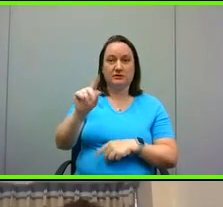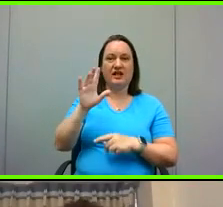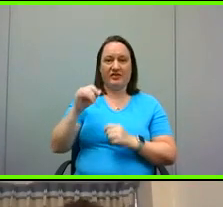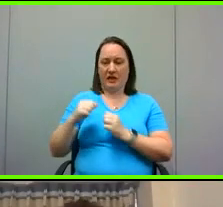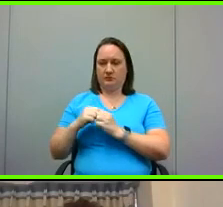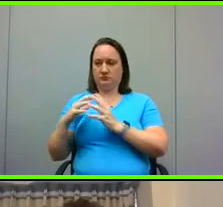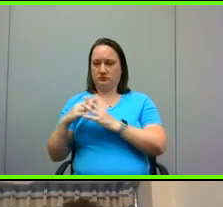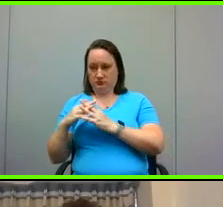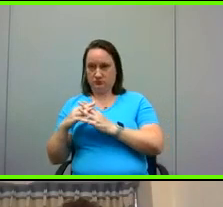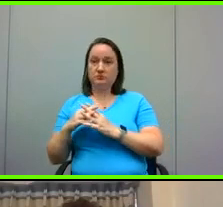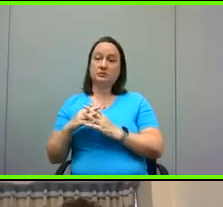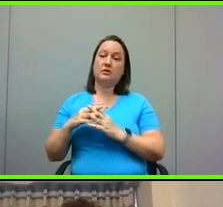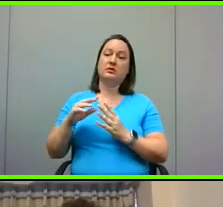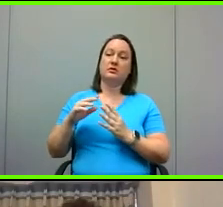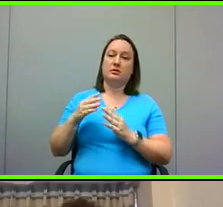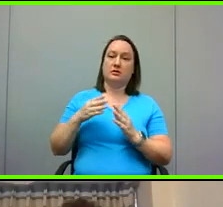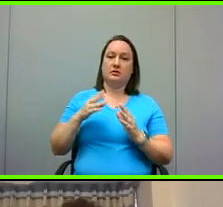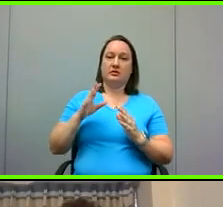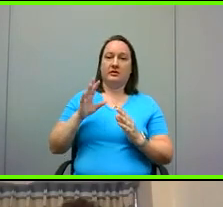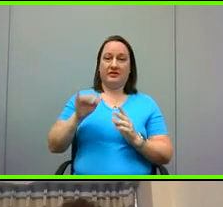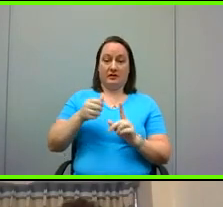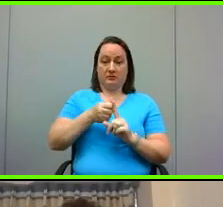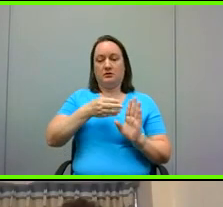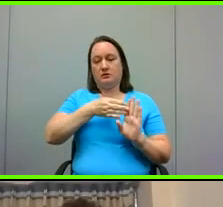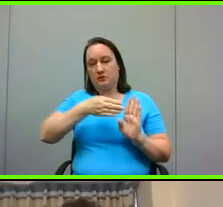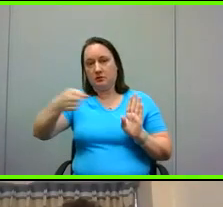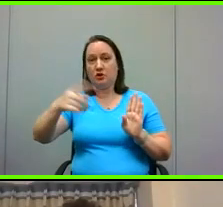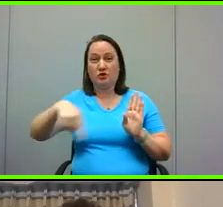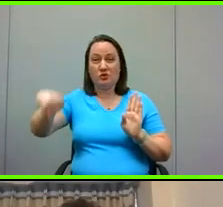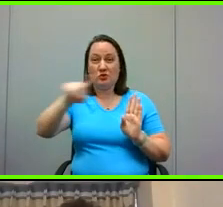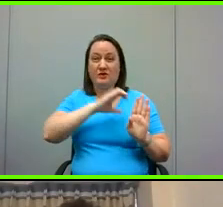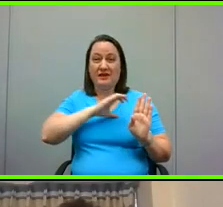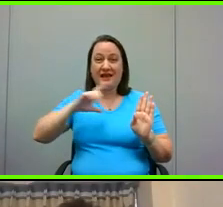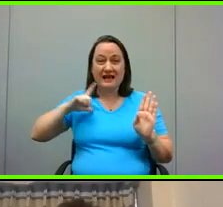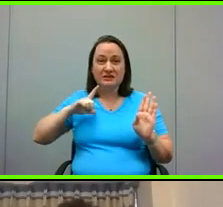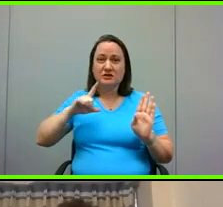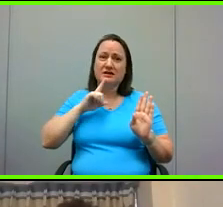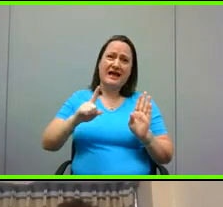Liz's leadership and assistance, have impacted